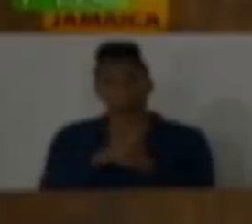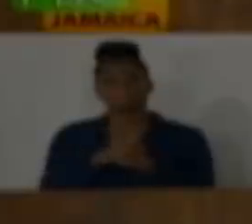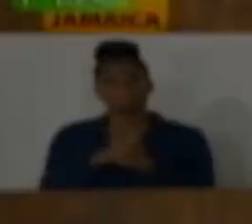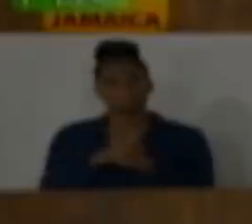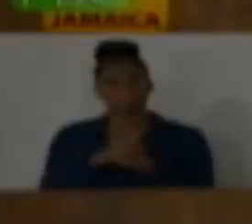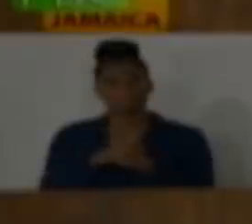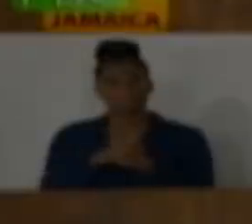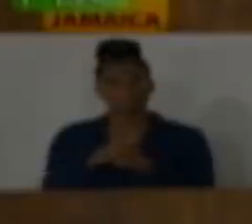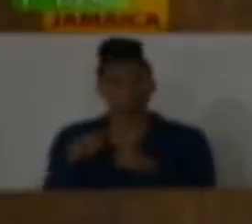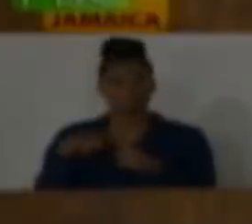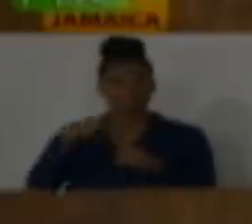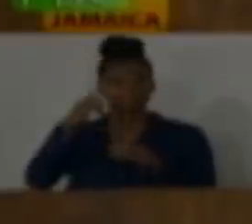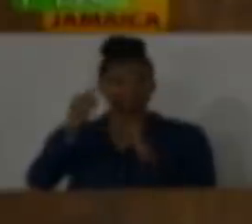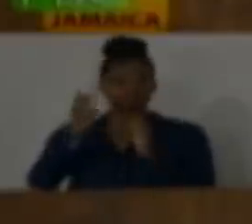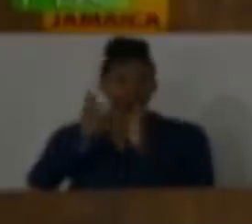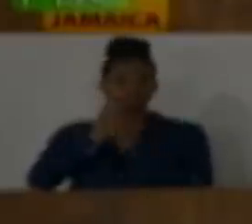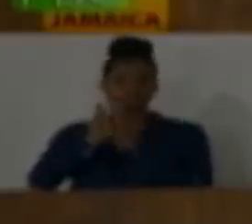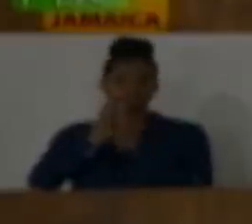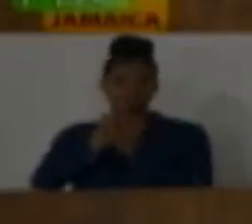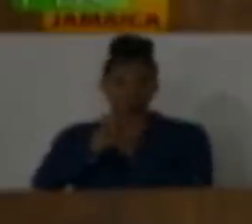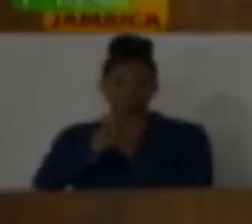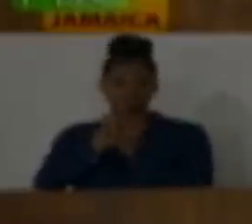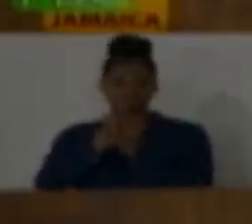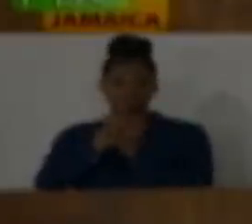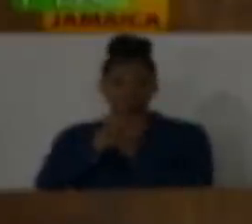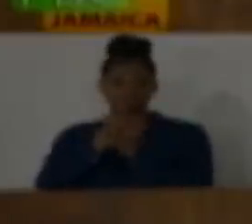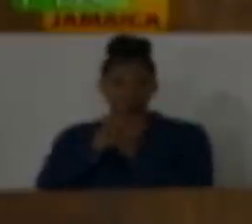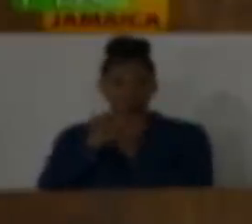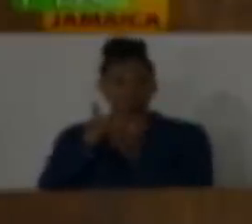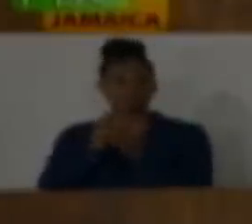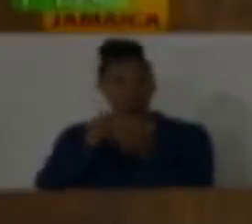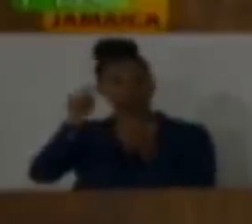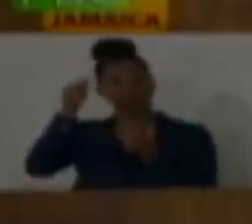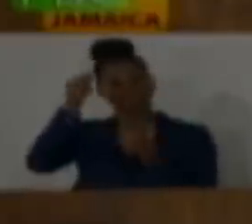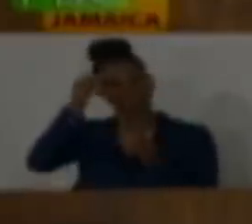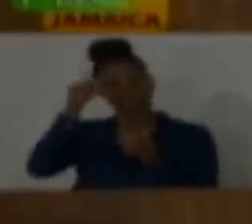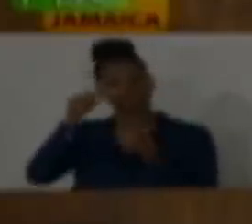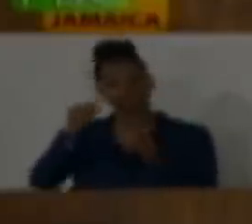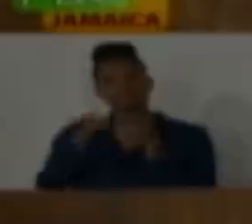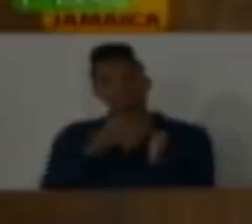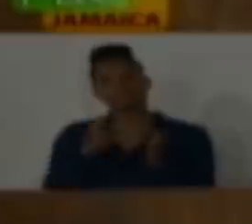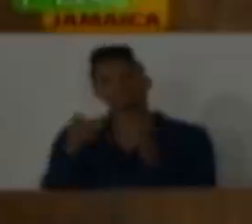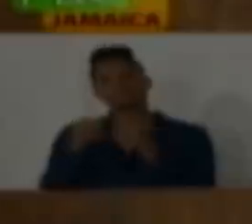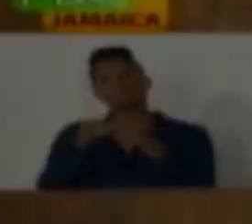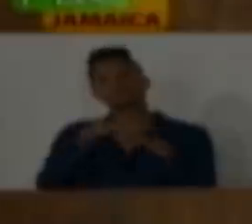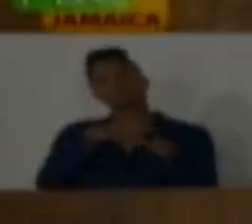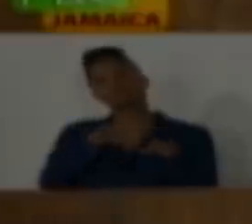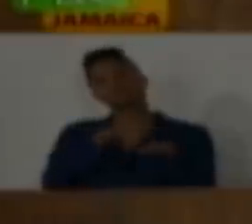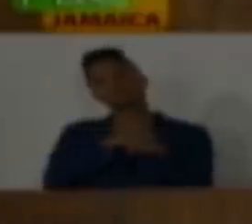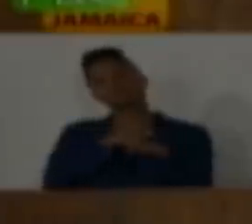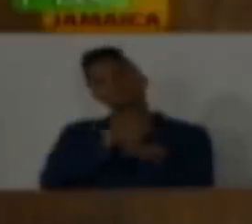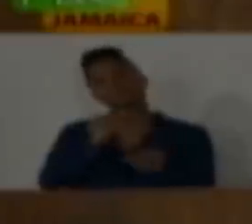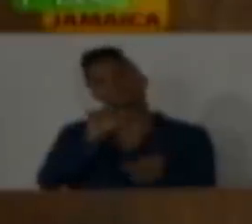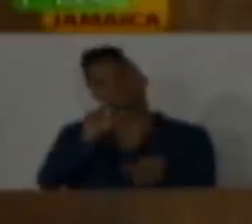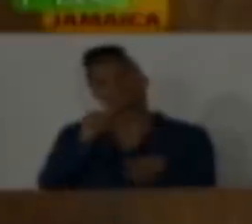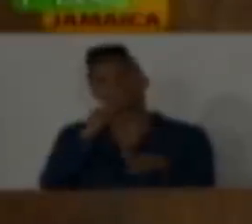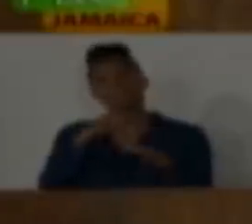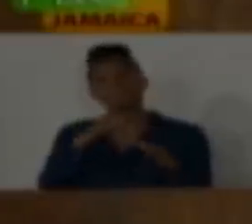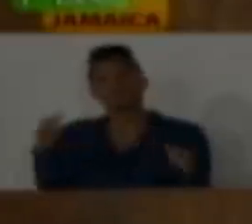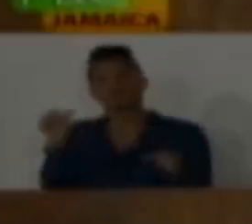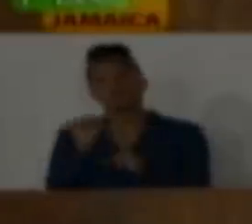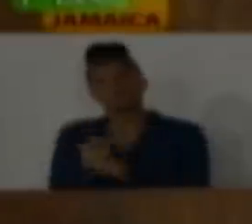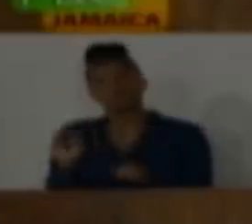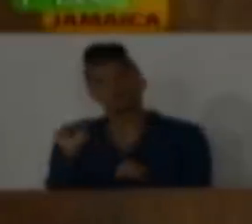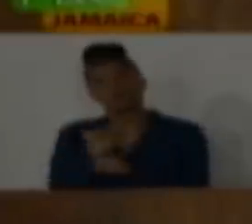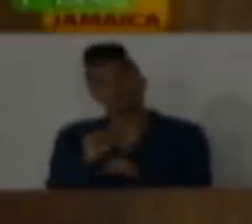I think it represents a dereliction on the part of the government in bringing the Road Traffic Act into effect. A lot of work has been done on